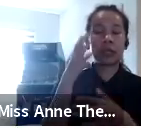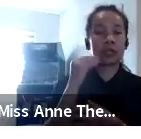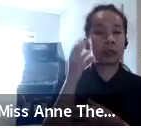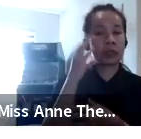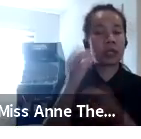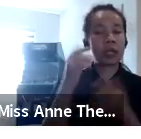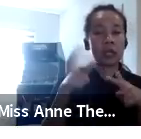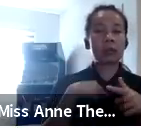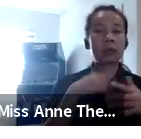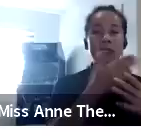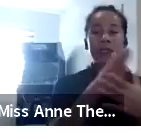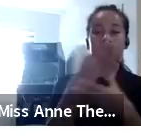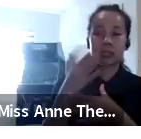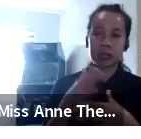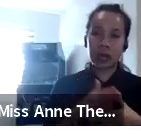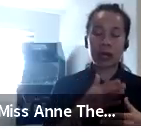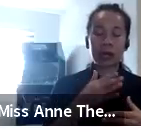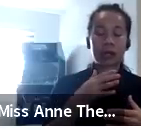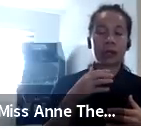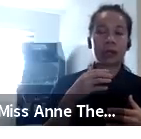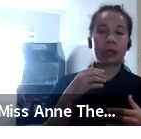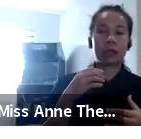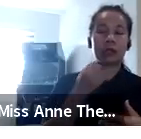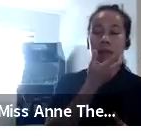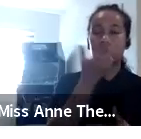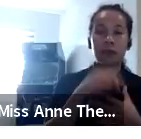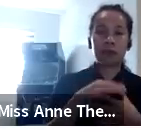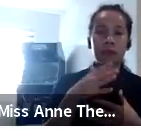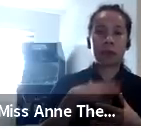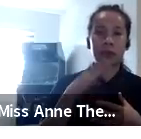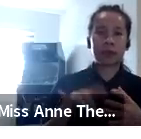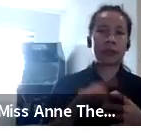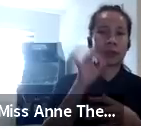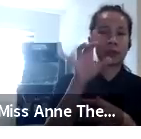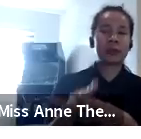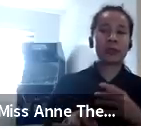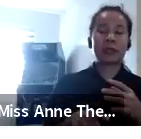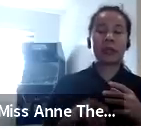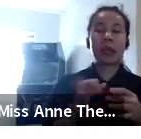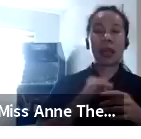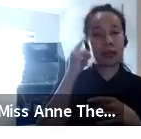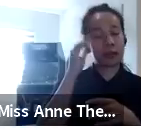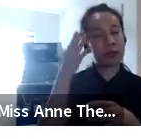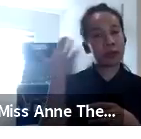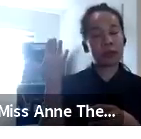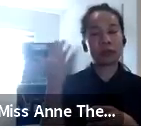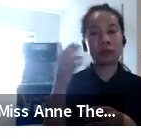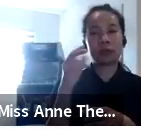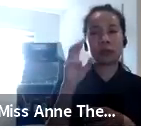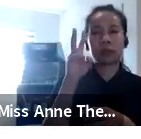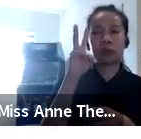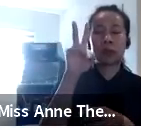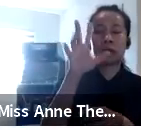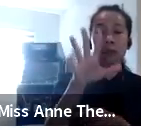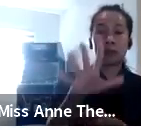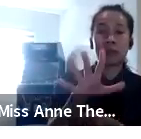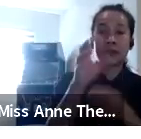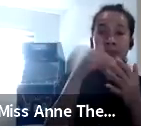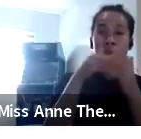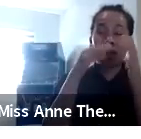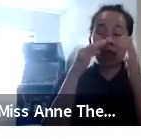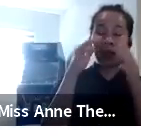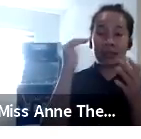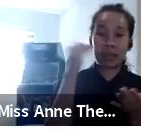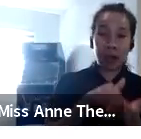share you some of my few contributions. So I have taught at least 25,000 students.